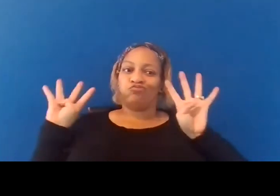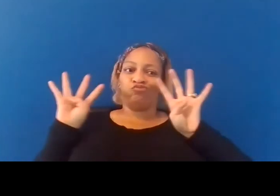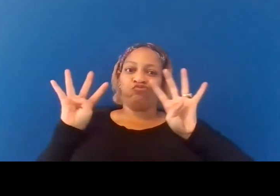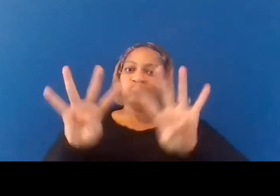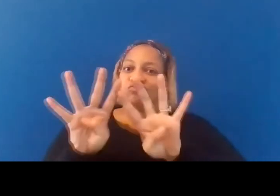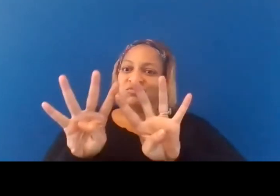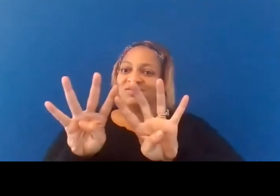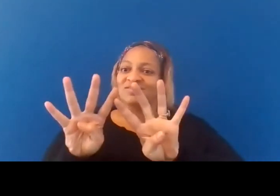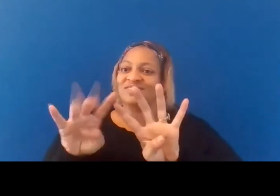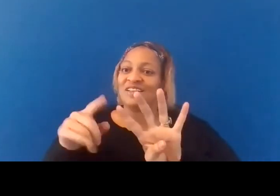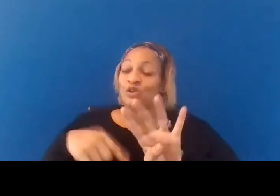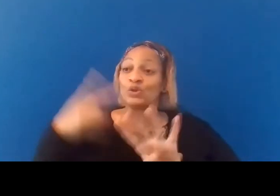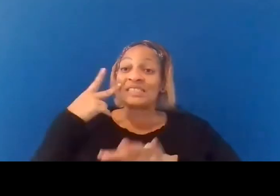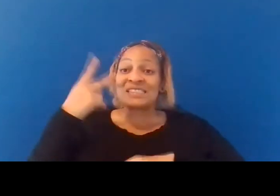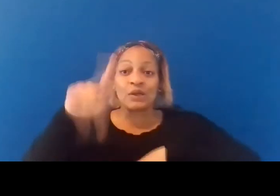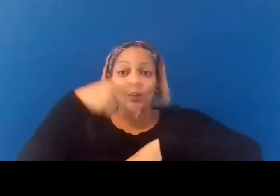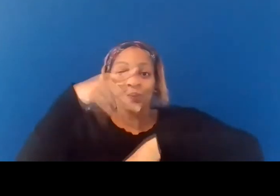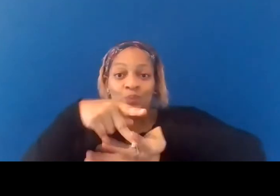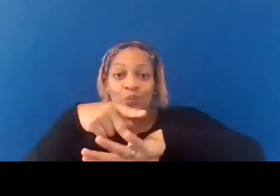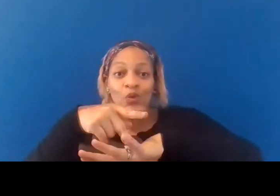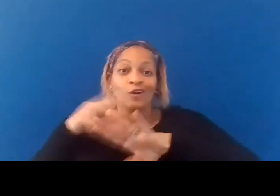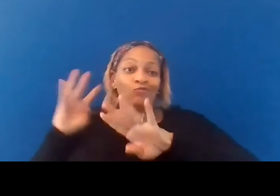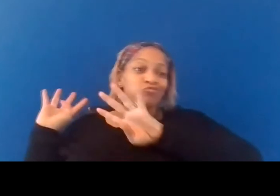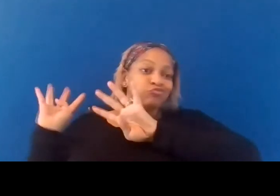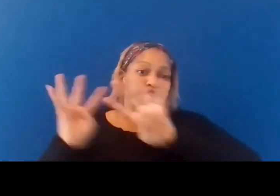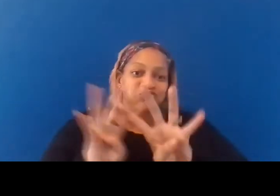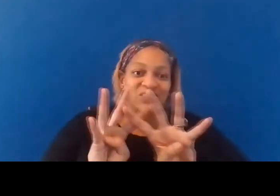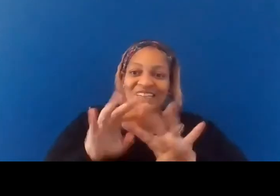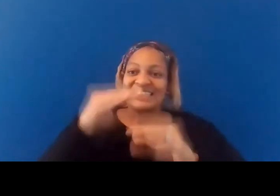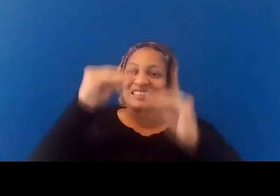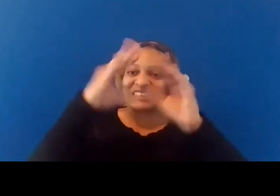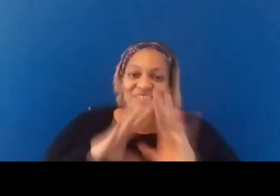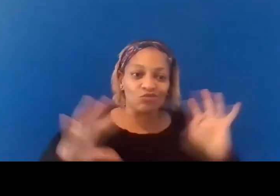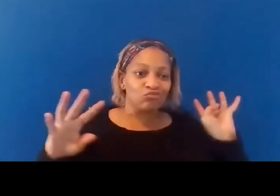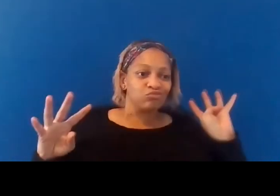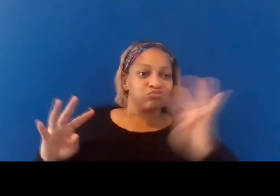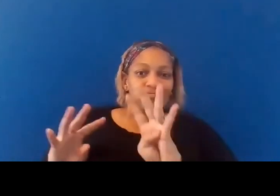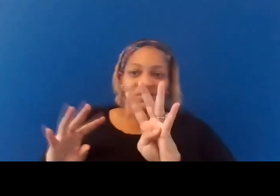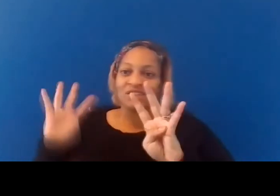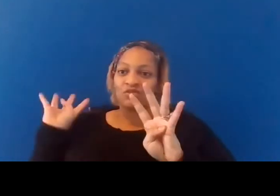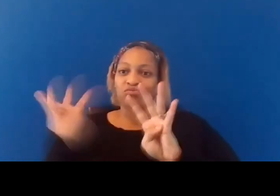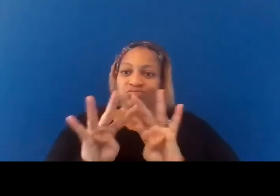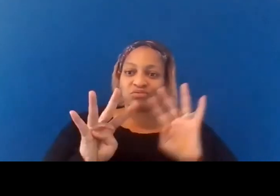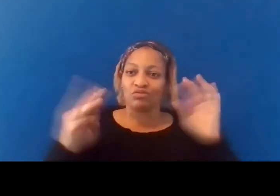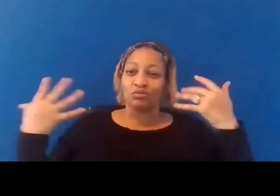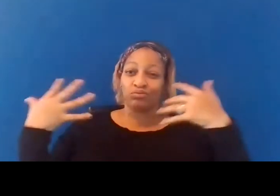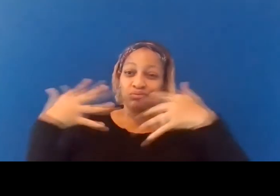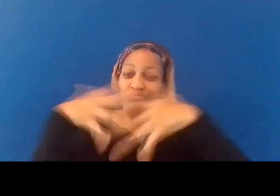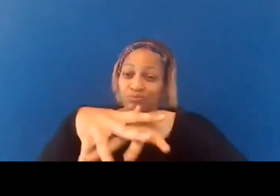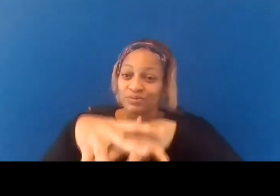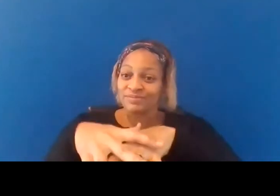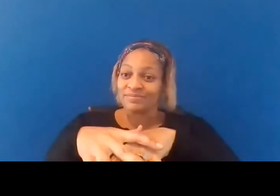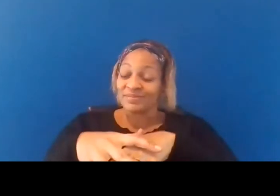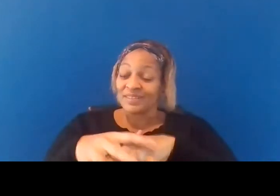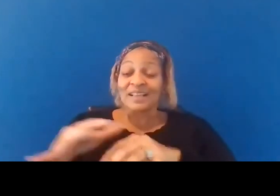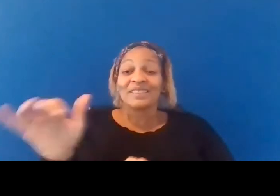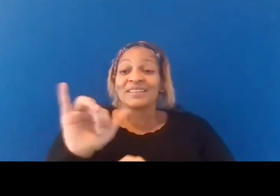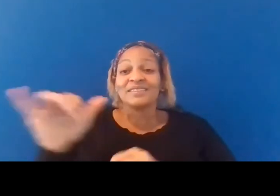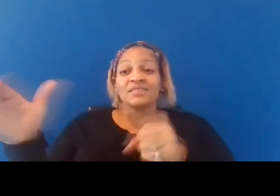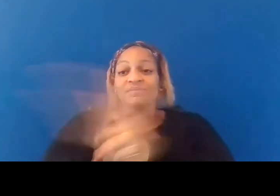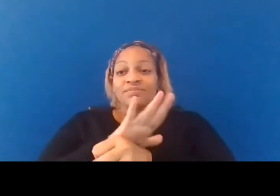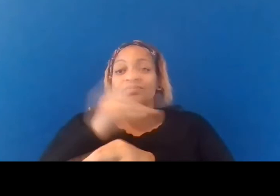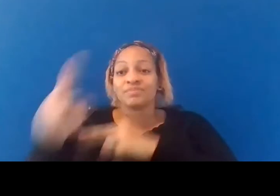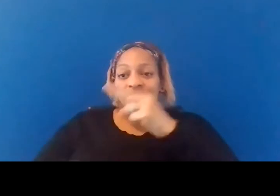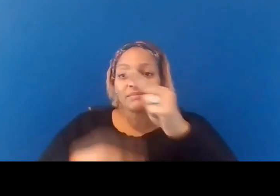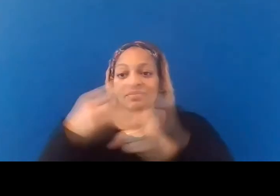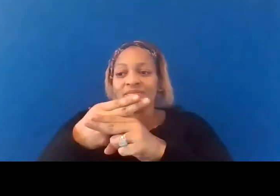has your back. You see your teachers who have your back. The entire universe has